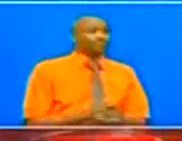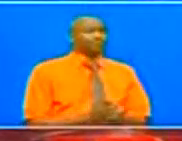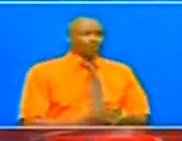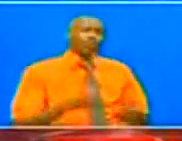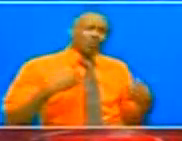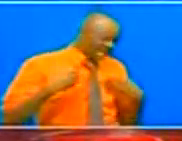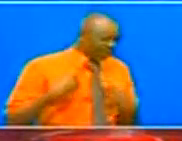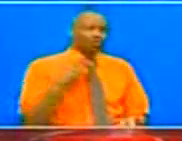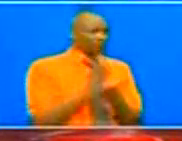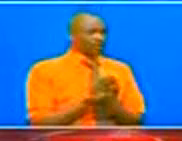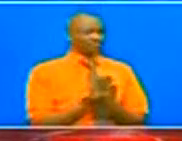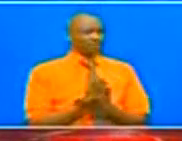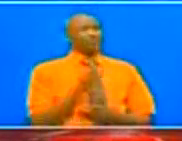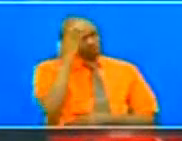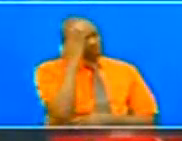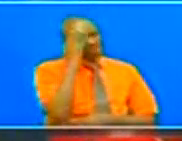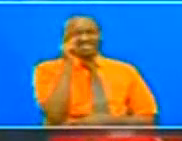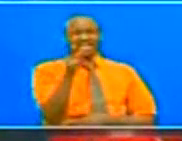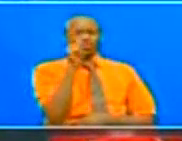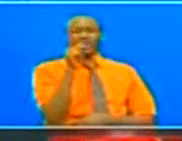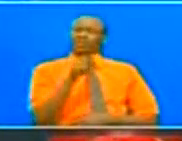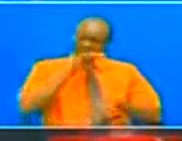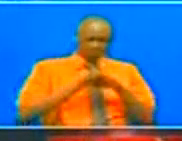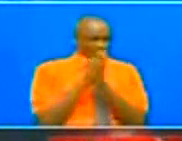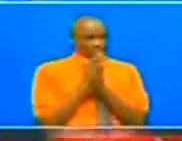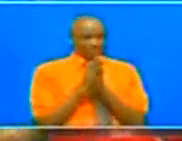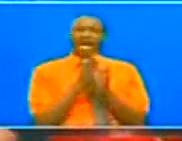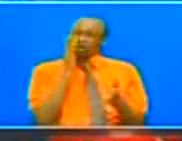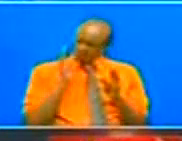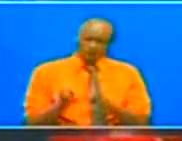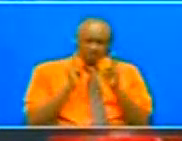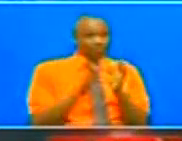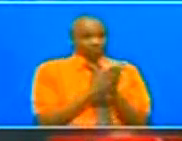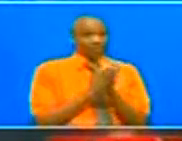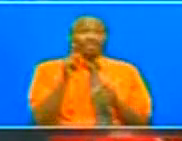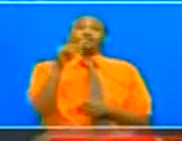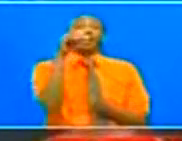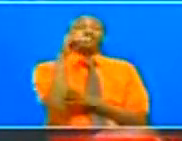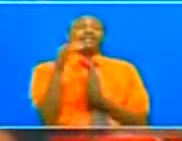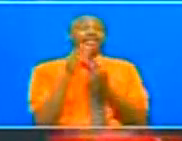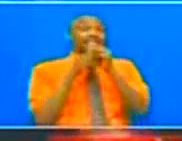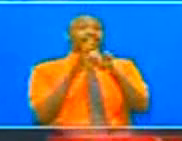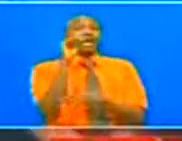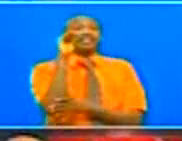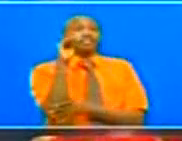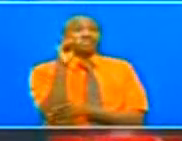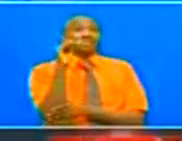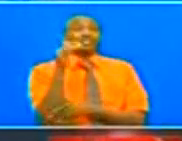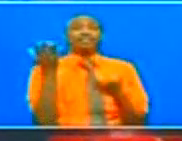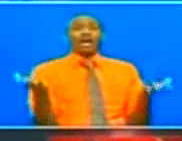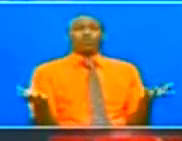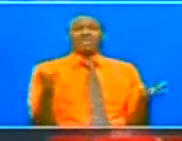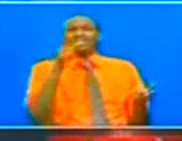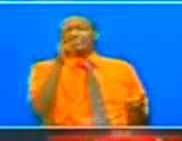Garissa, Wajir, Mandera, that was a common narrative. The communities are asking, the real leaders, where is the whereabouts